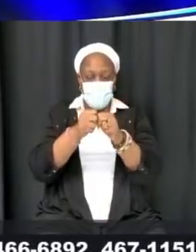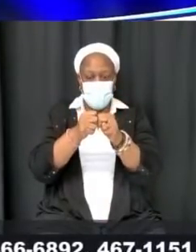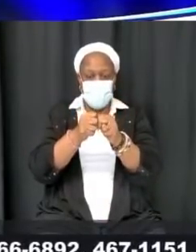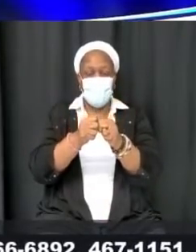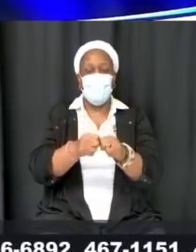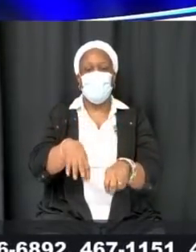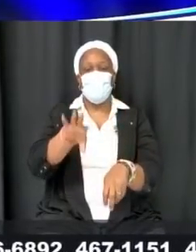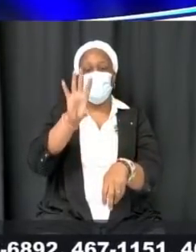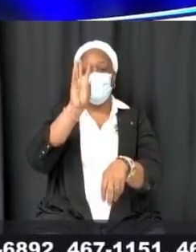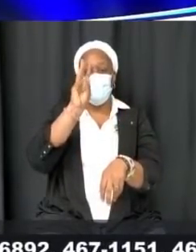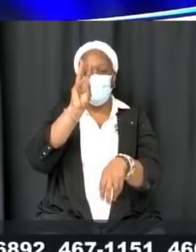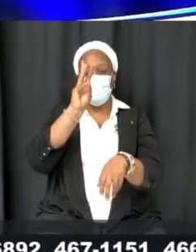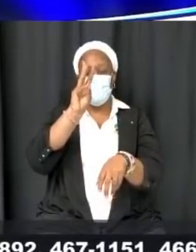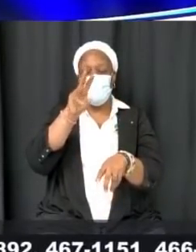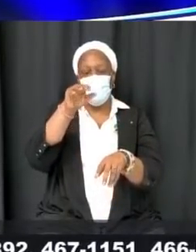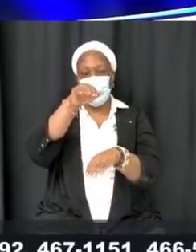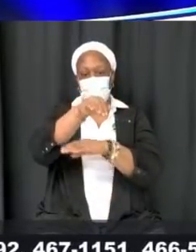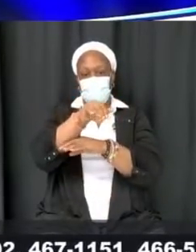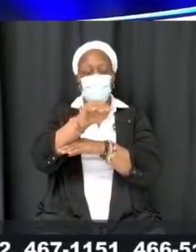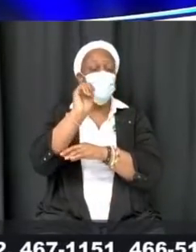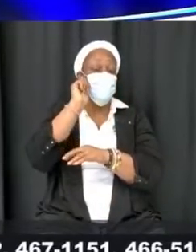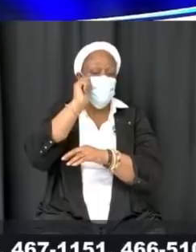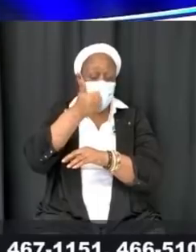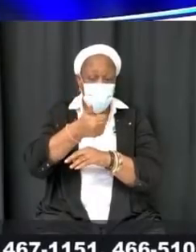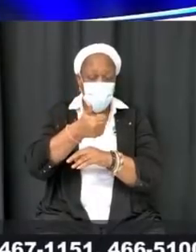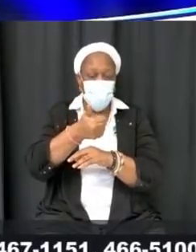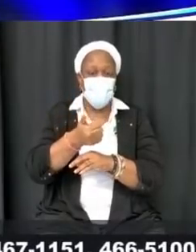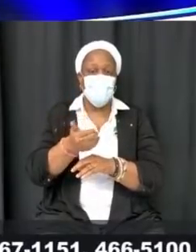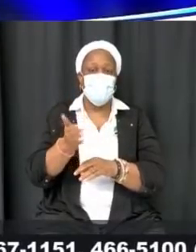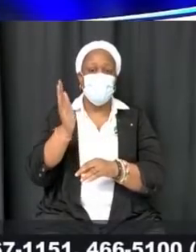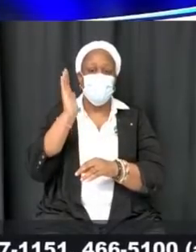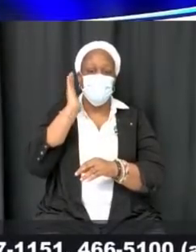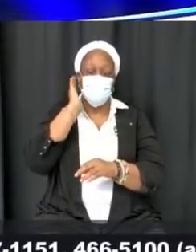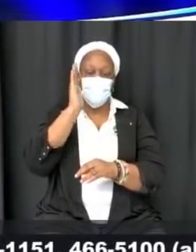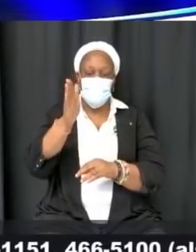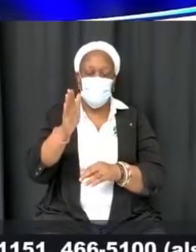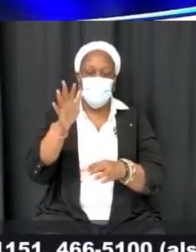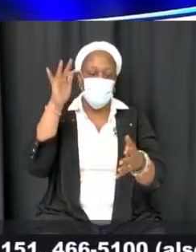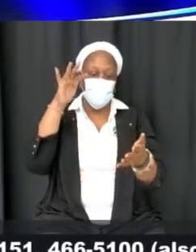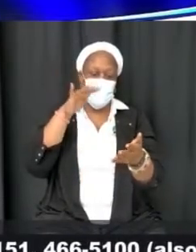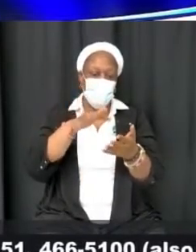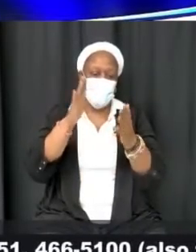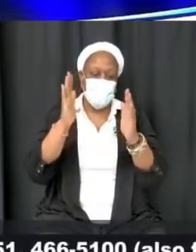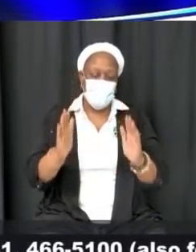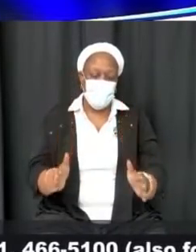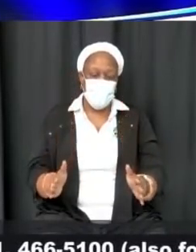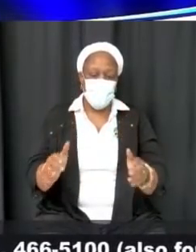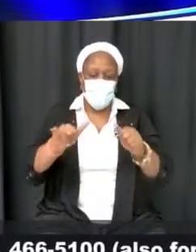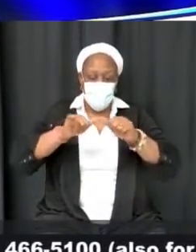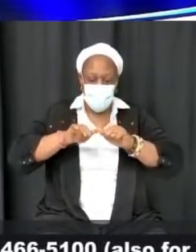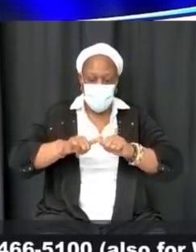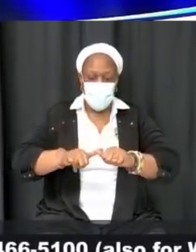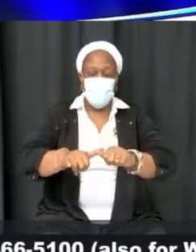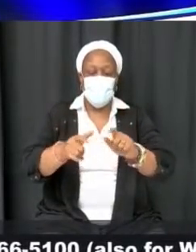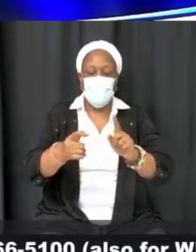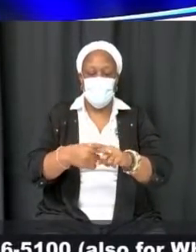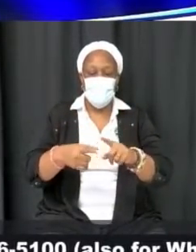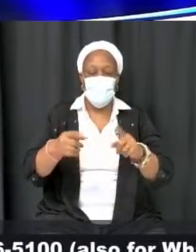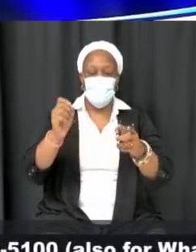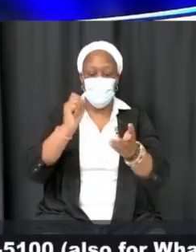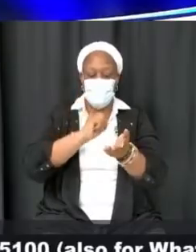of 6:01 p.m., will students be allowed to continue sitting their exams on Nevis?